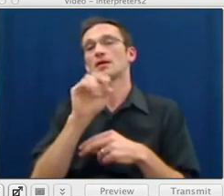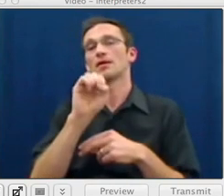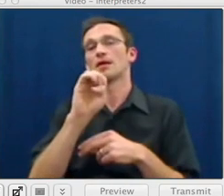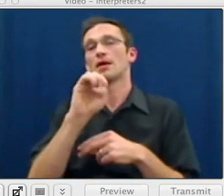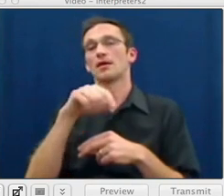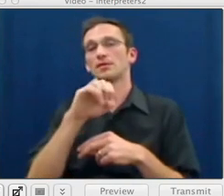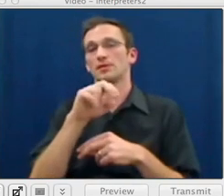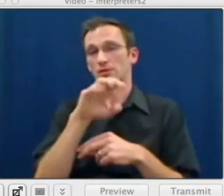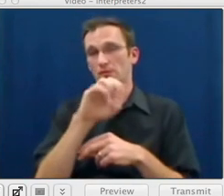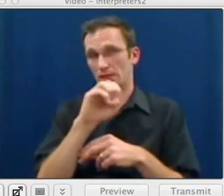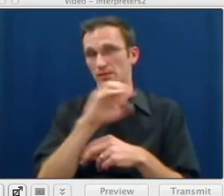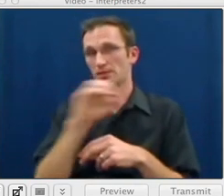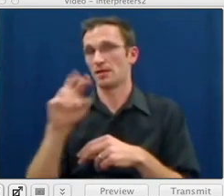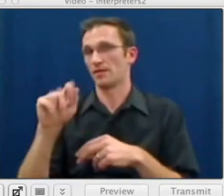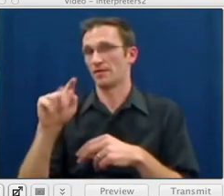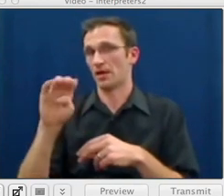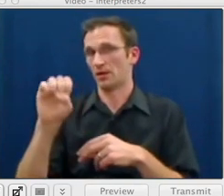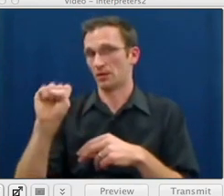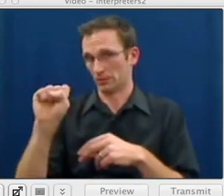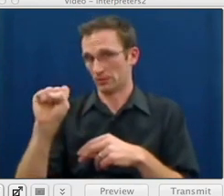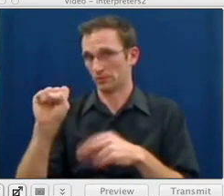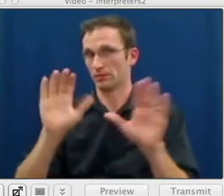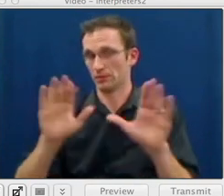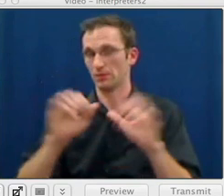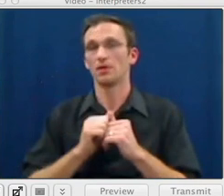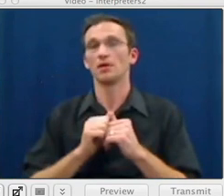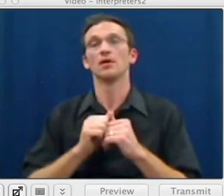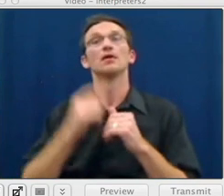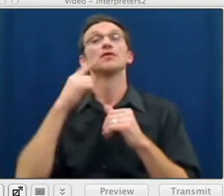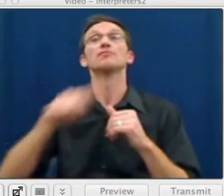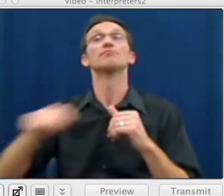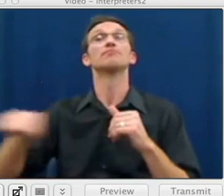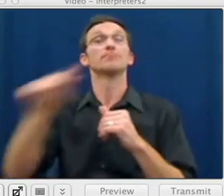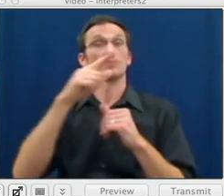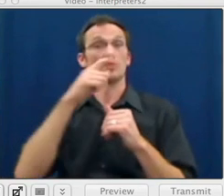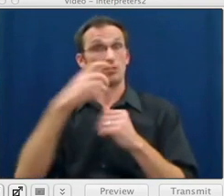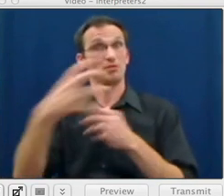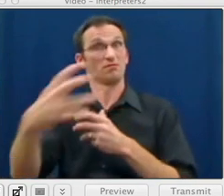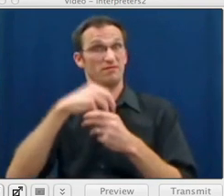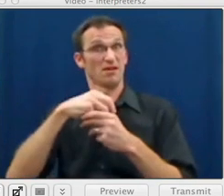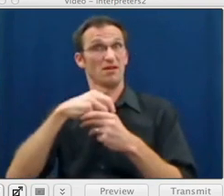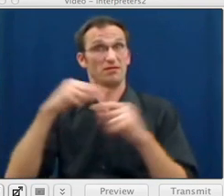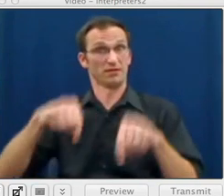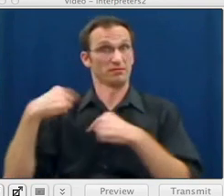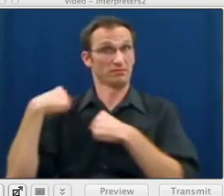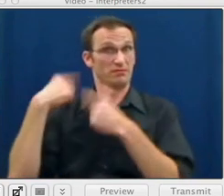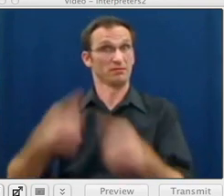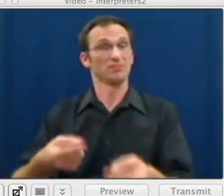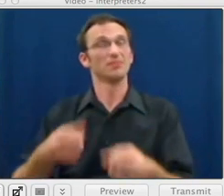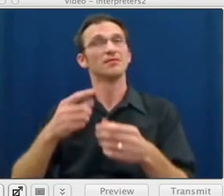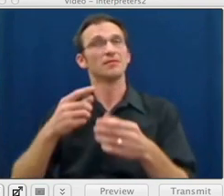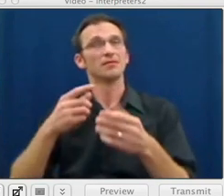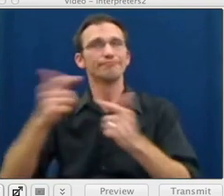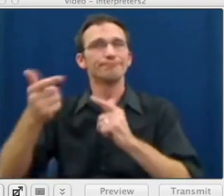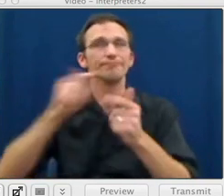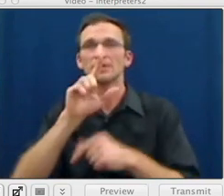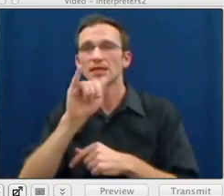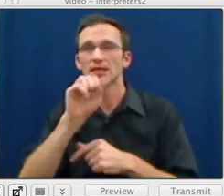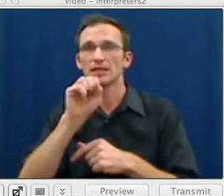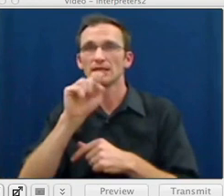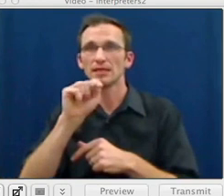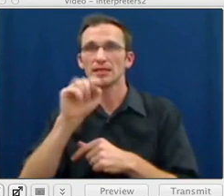been, for the listserv people who've been with me, a real challenge. And